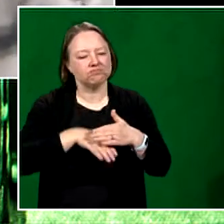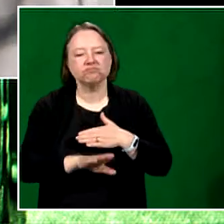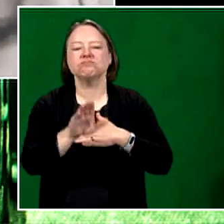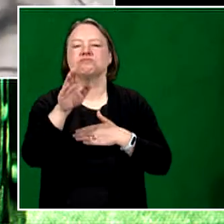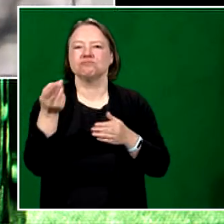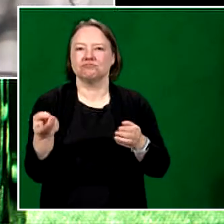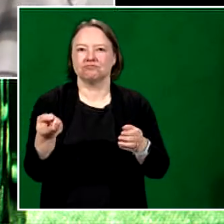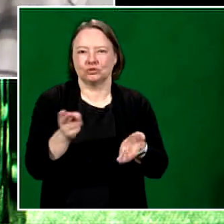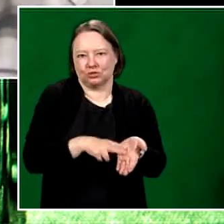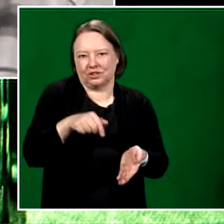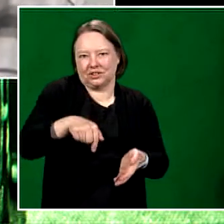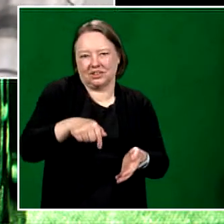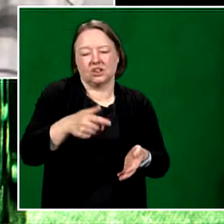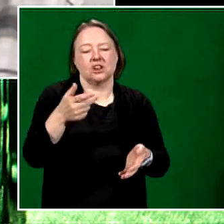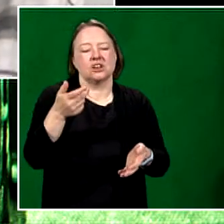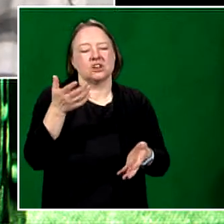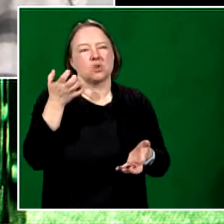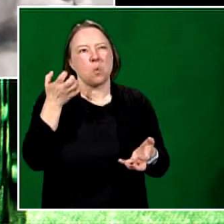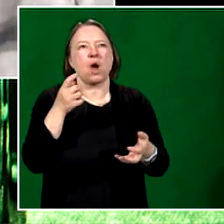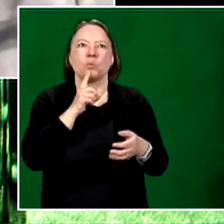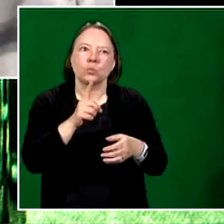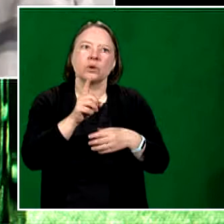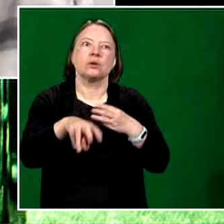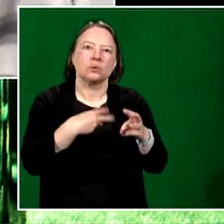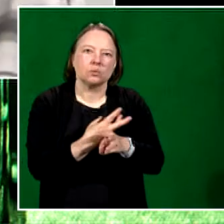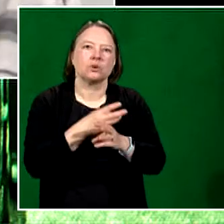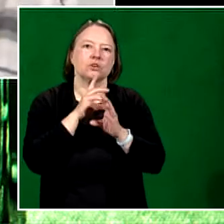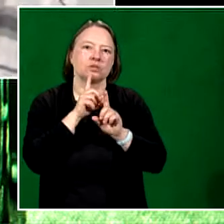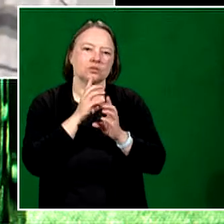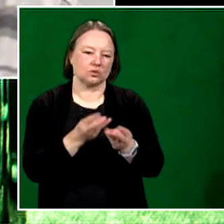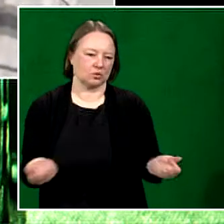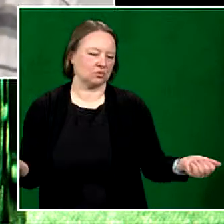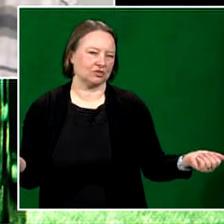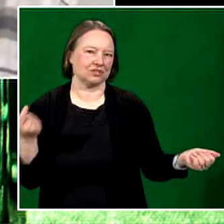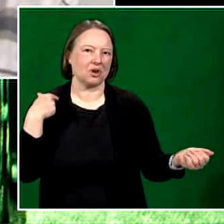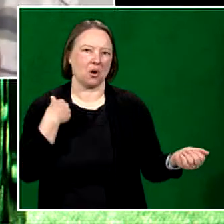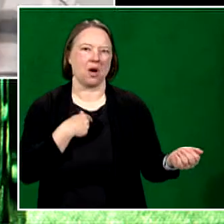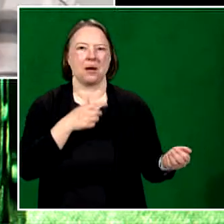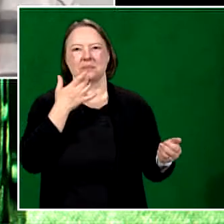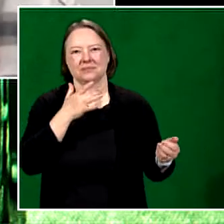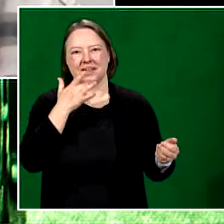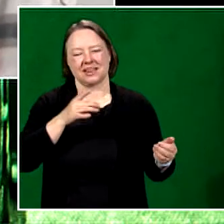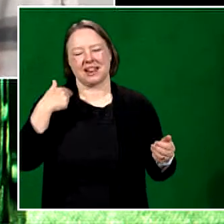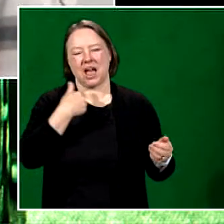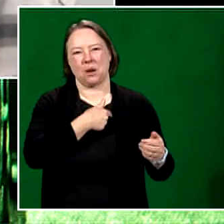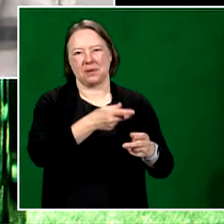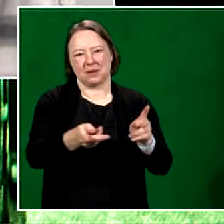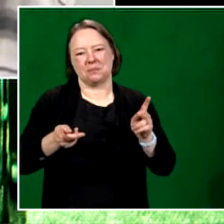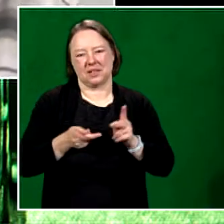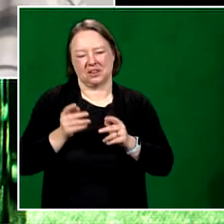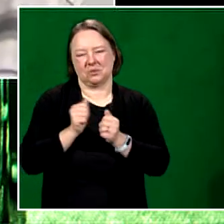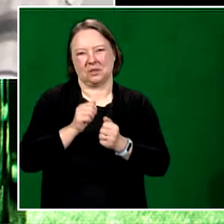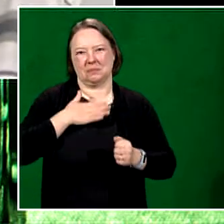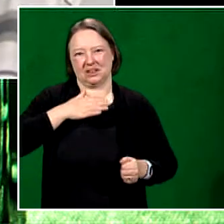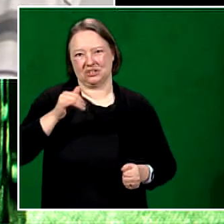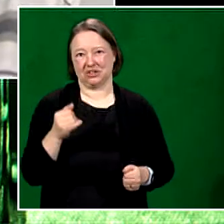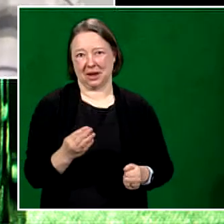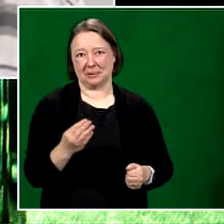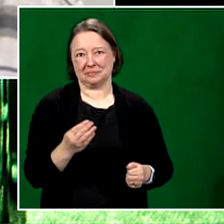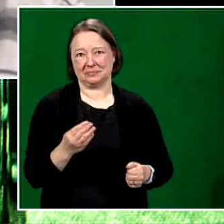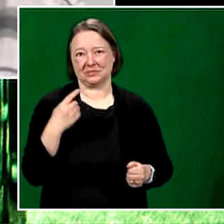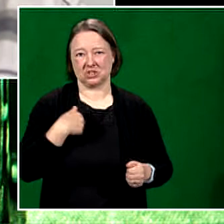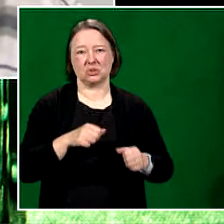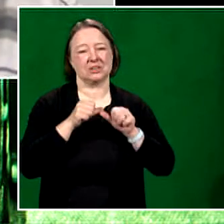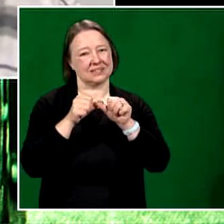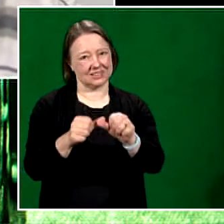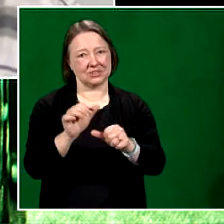real life solution and to actually happen. So I'm lucky that I'll be in the position with my job to carry